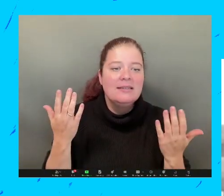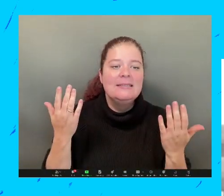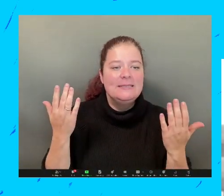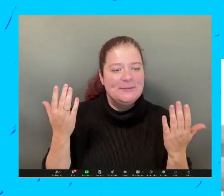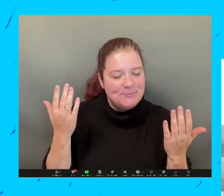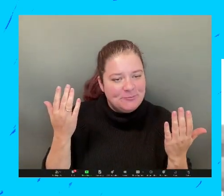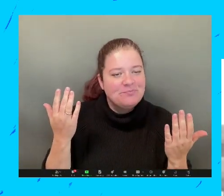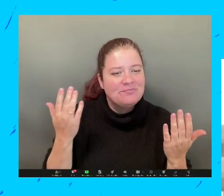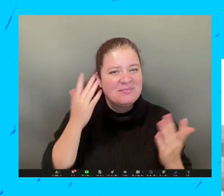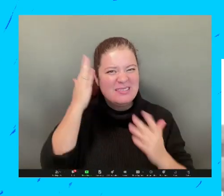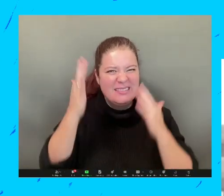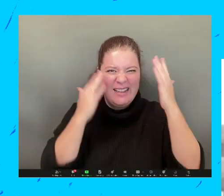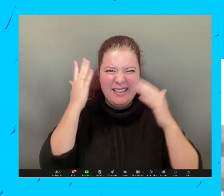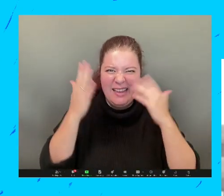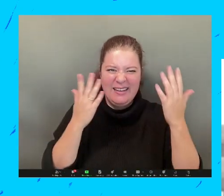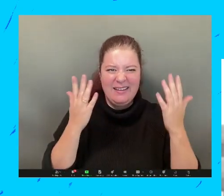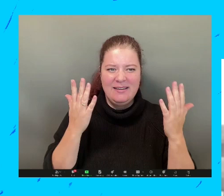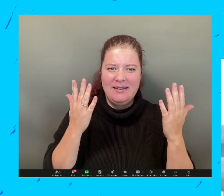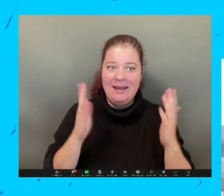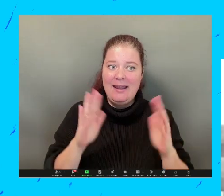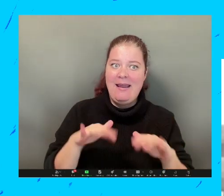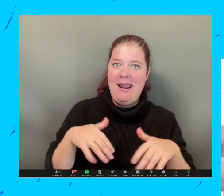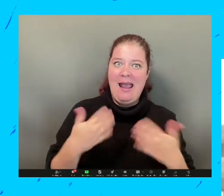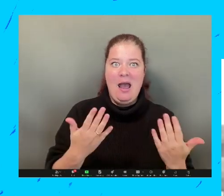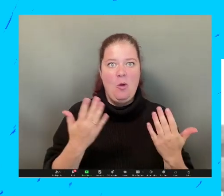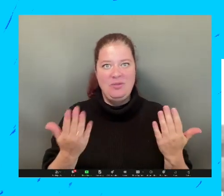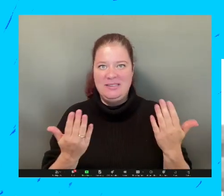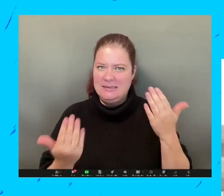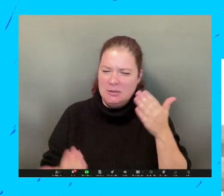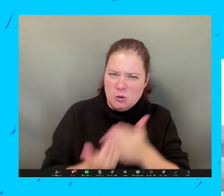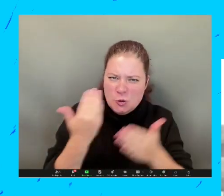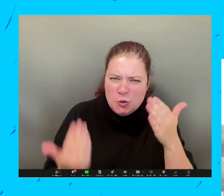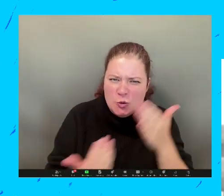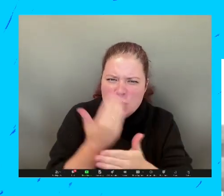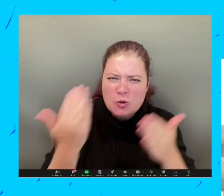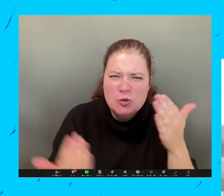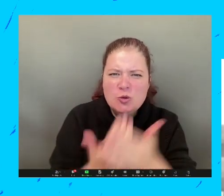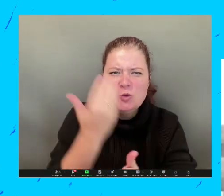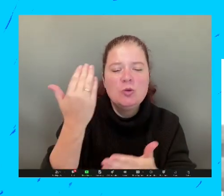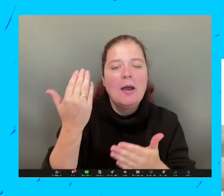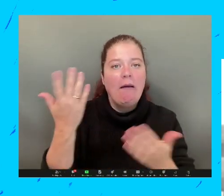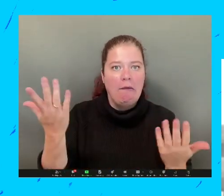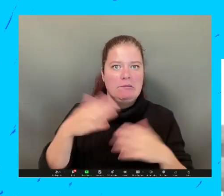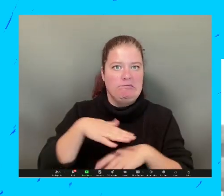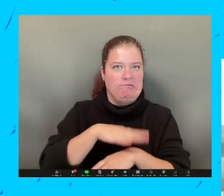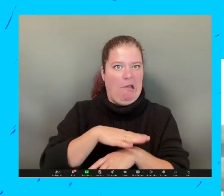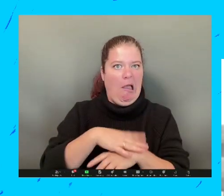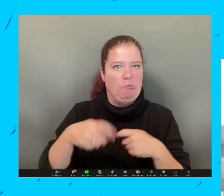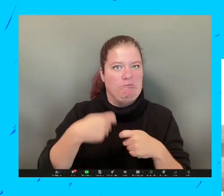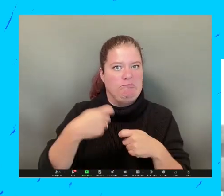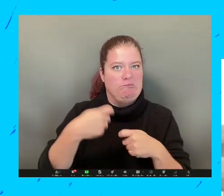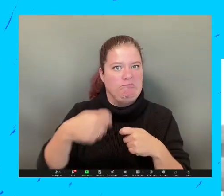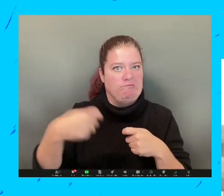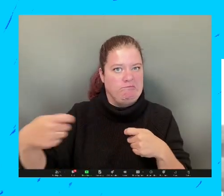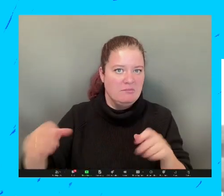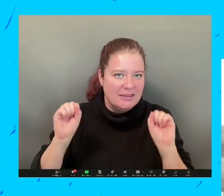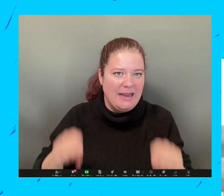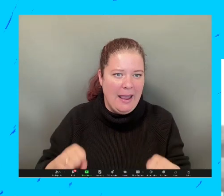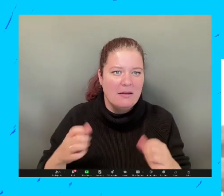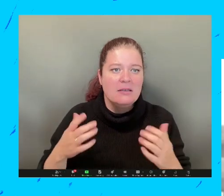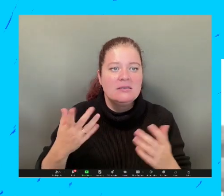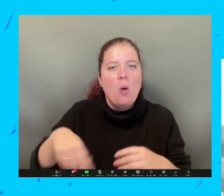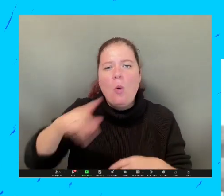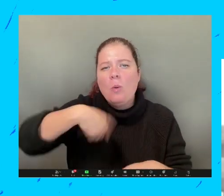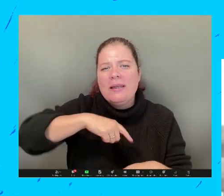not always think about starting over every single time. I mean, through this session alone, we've seen many resources, we've heard of many resources, we've seen the